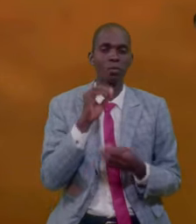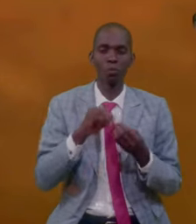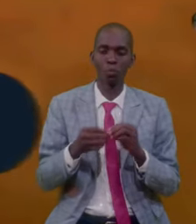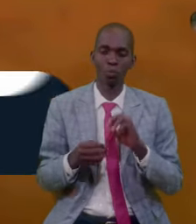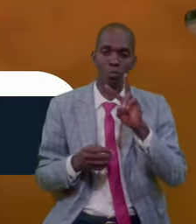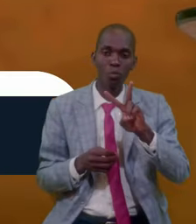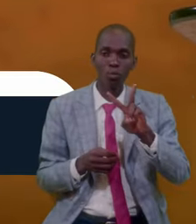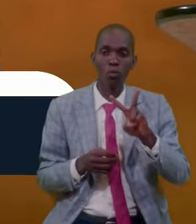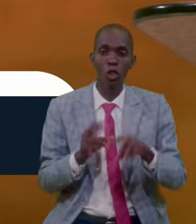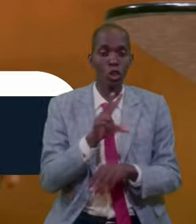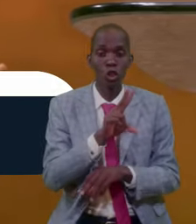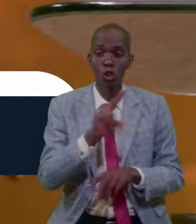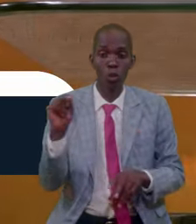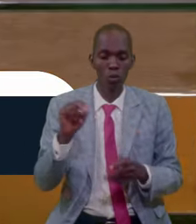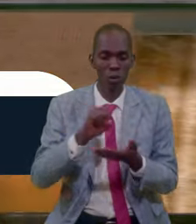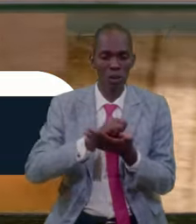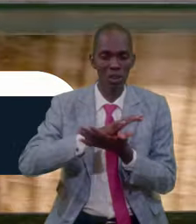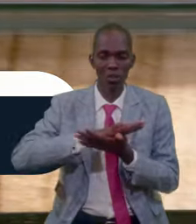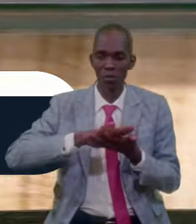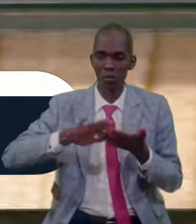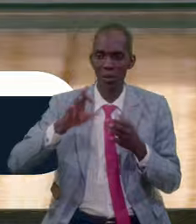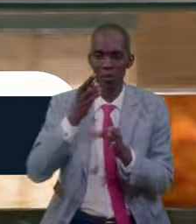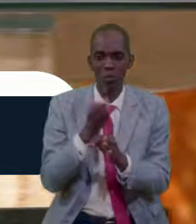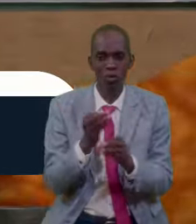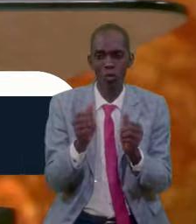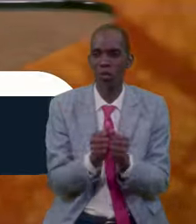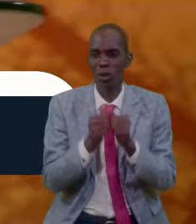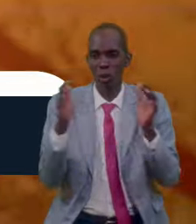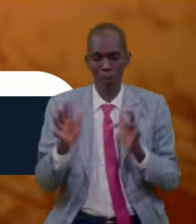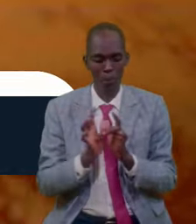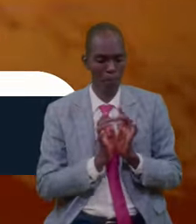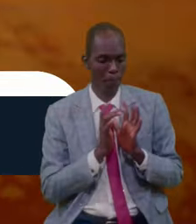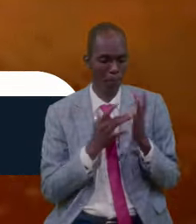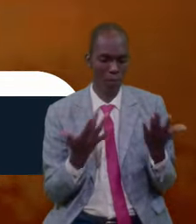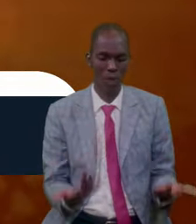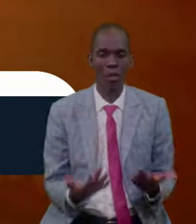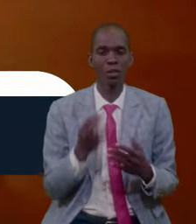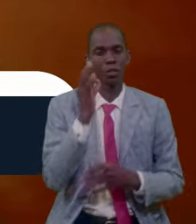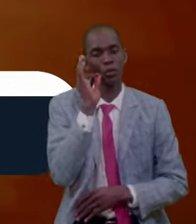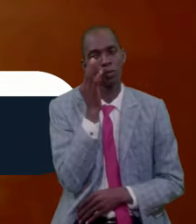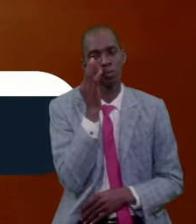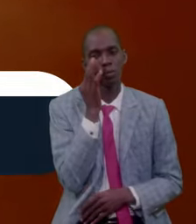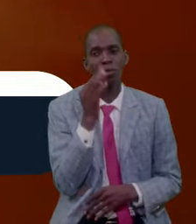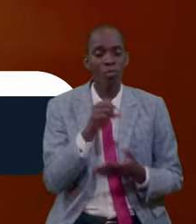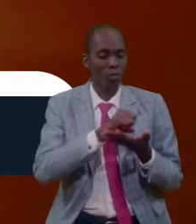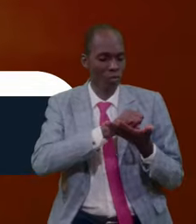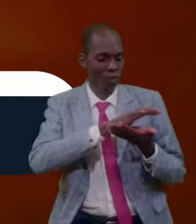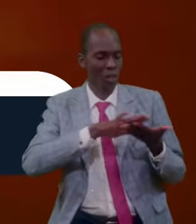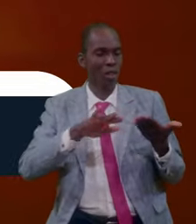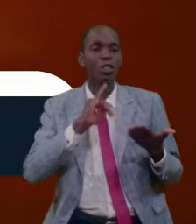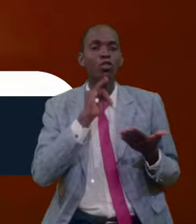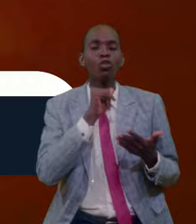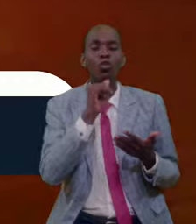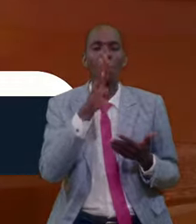faith without scriptural fruit. Sanctification is not a word of